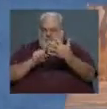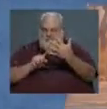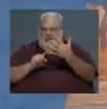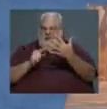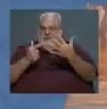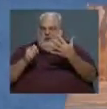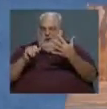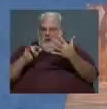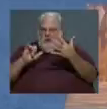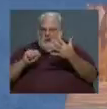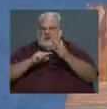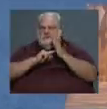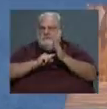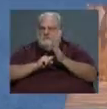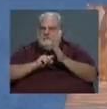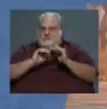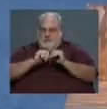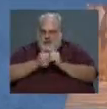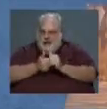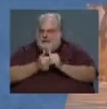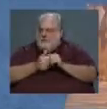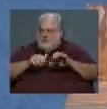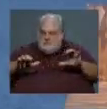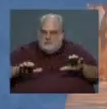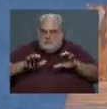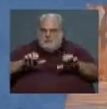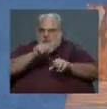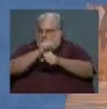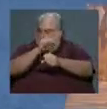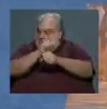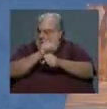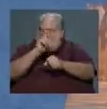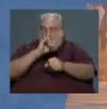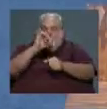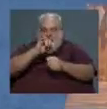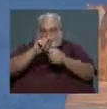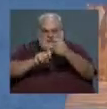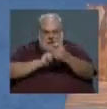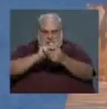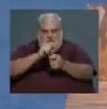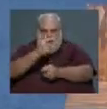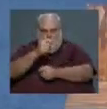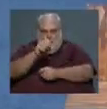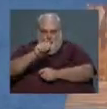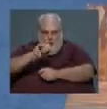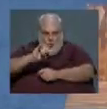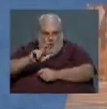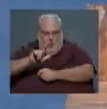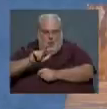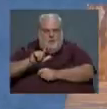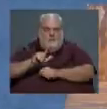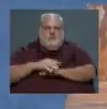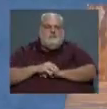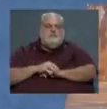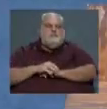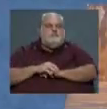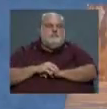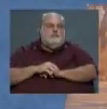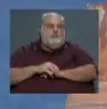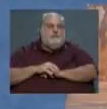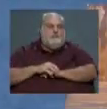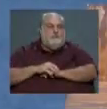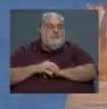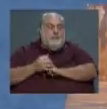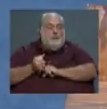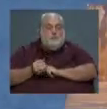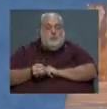had to say that in that particular goal, this is what I'm going to be measured by, and this is an indicator that I would be measured by. And